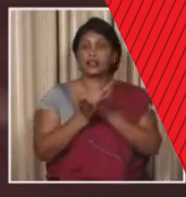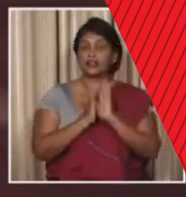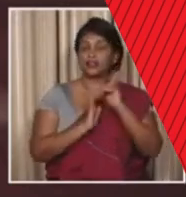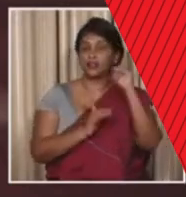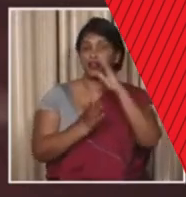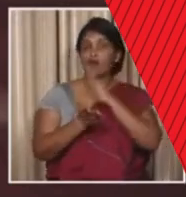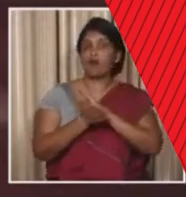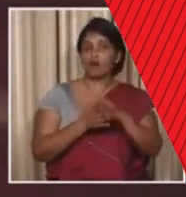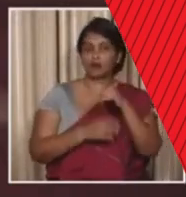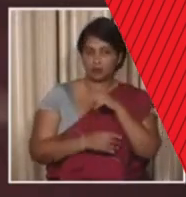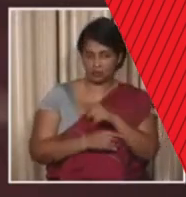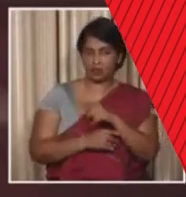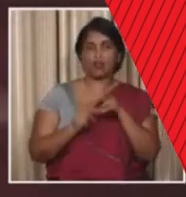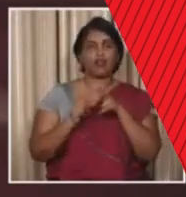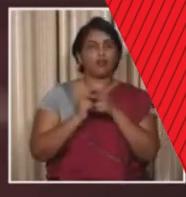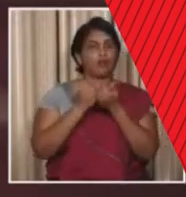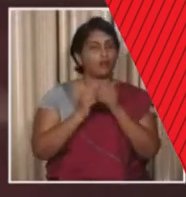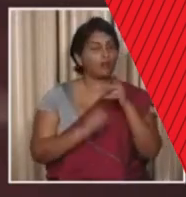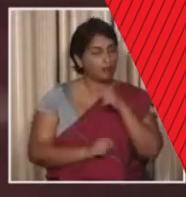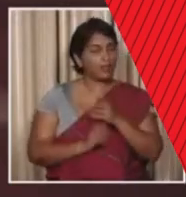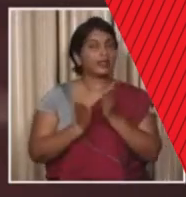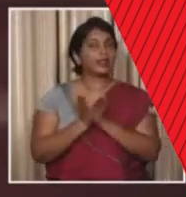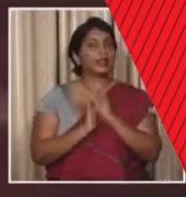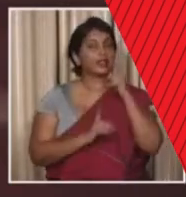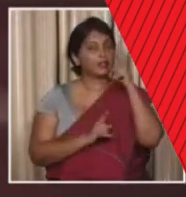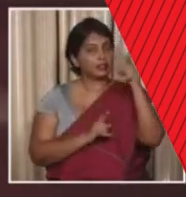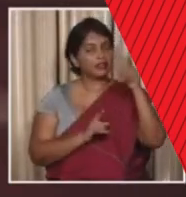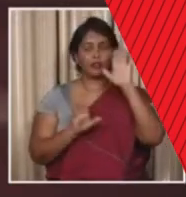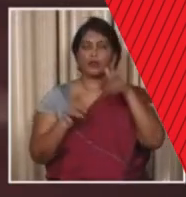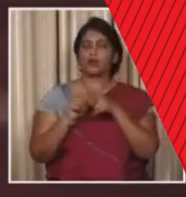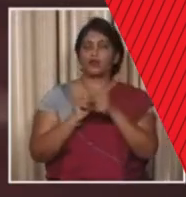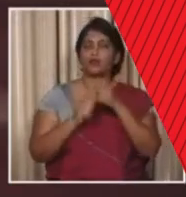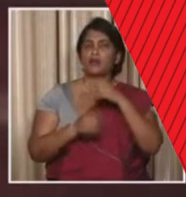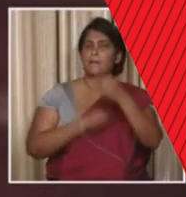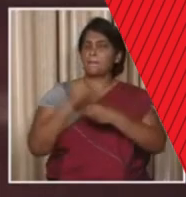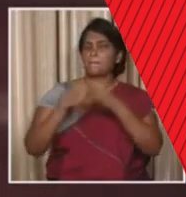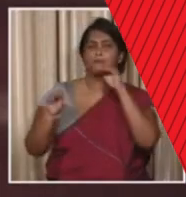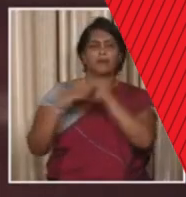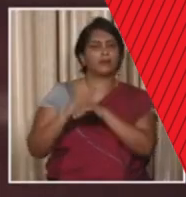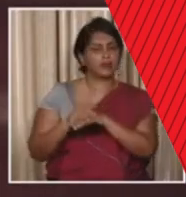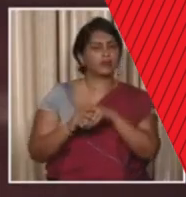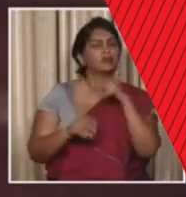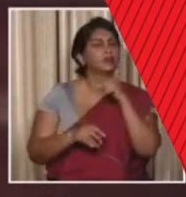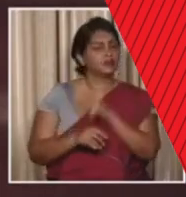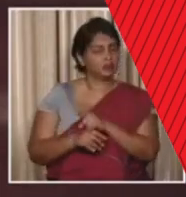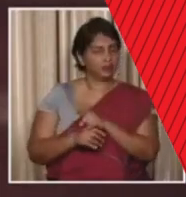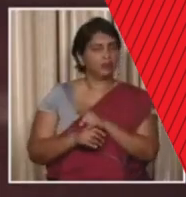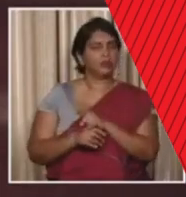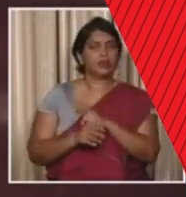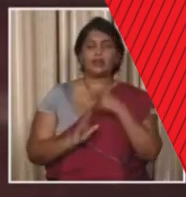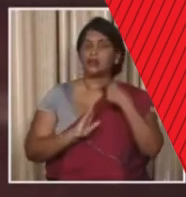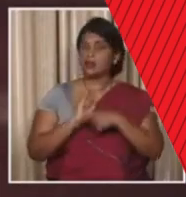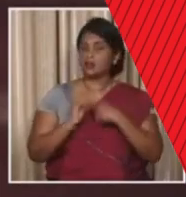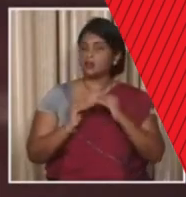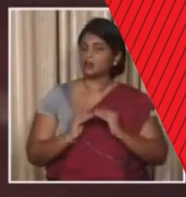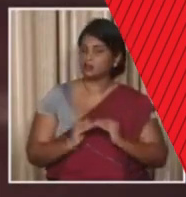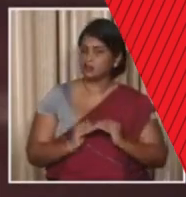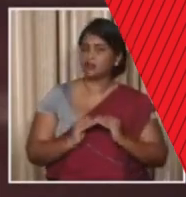opened out of India. That's an investment. How would a country develop without